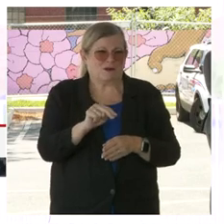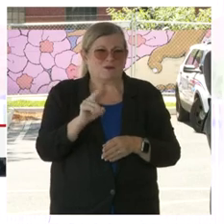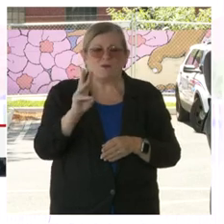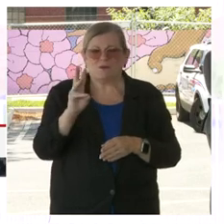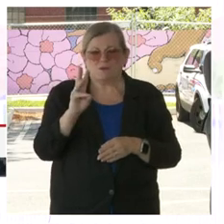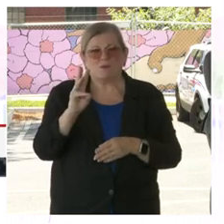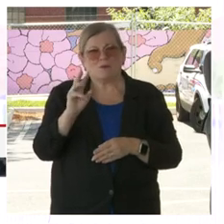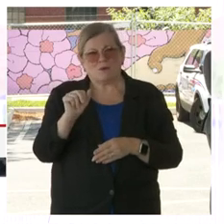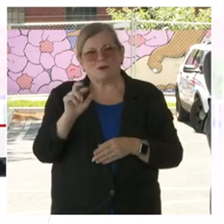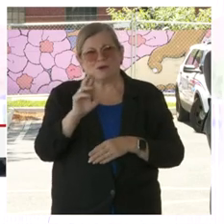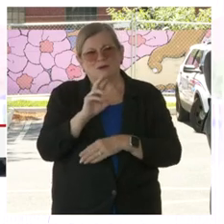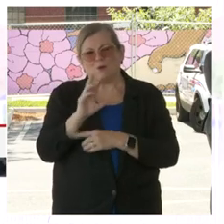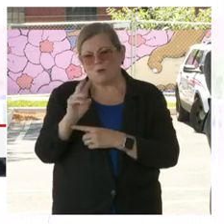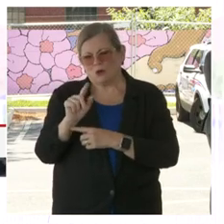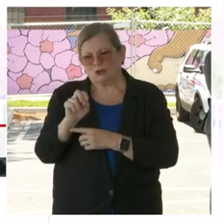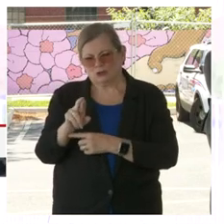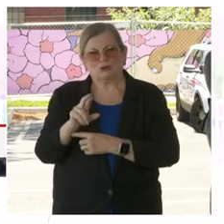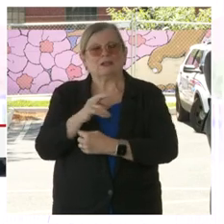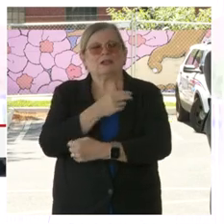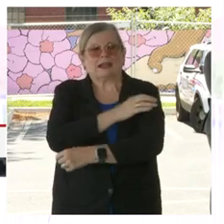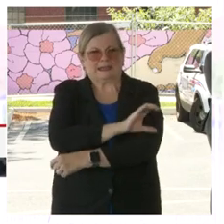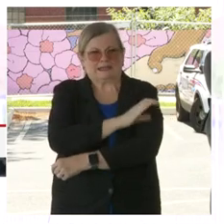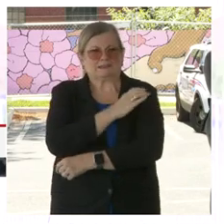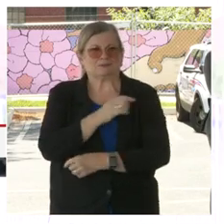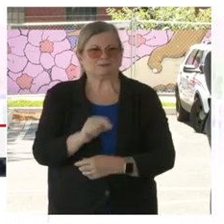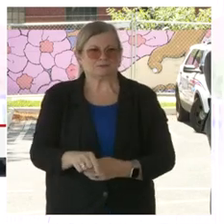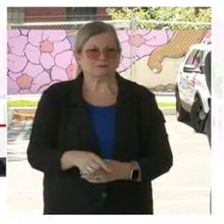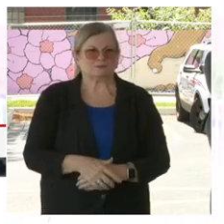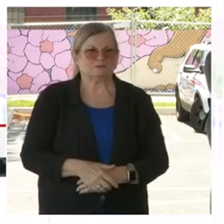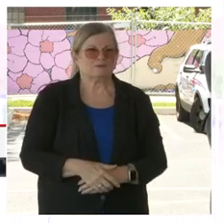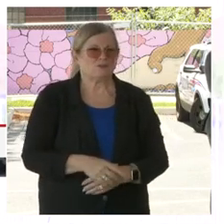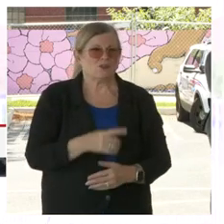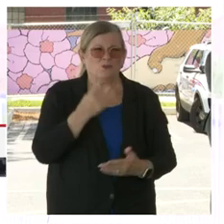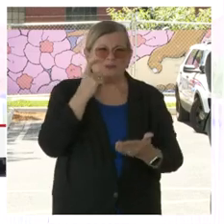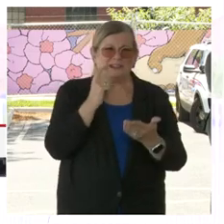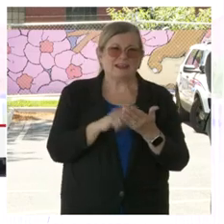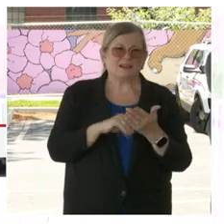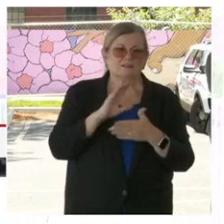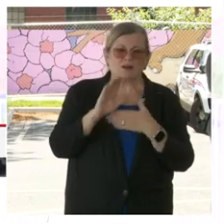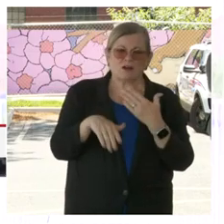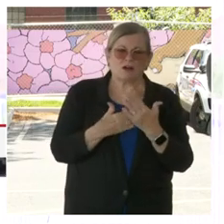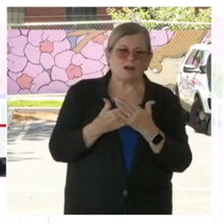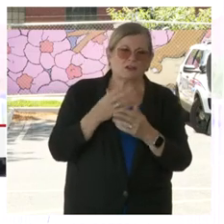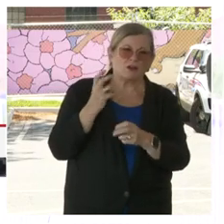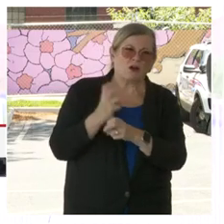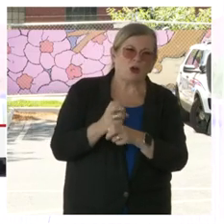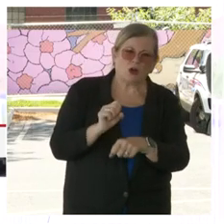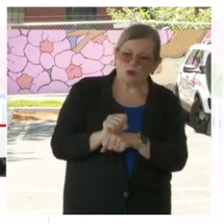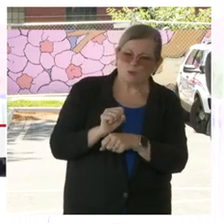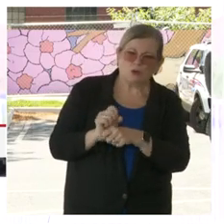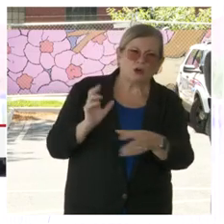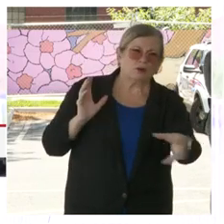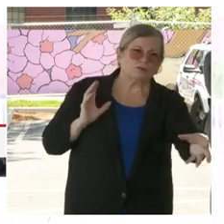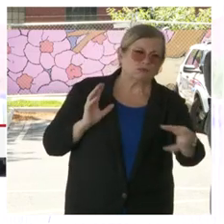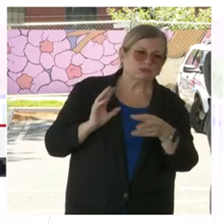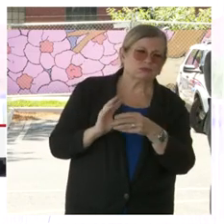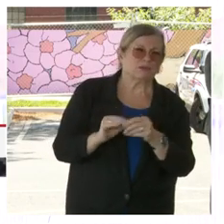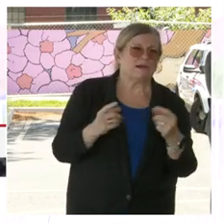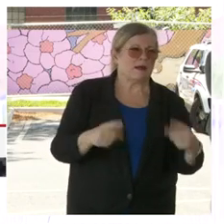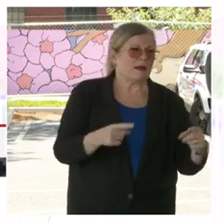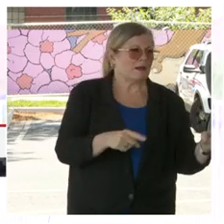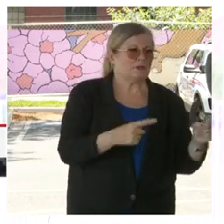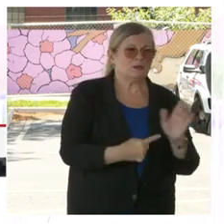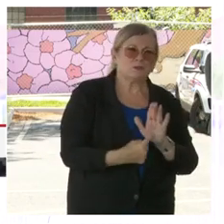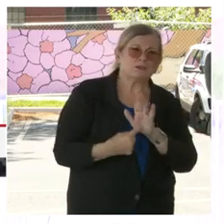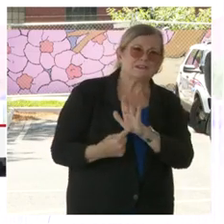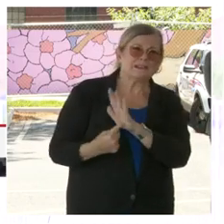We recognize and appreciate the hard work, dedication, and commitment of the Congress Heights community, its residents, representatives, and leaders that have informed the